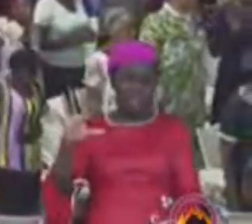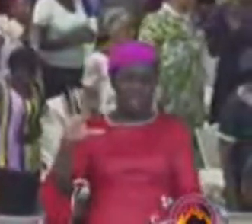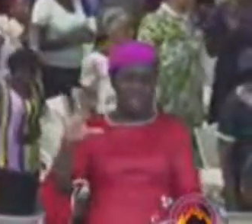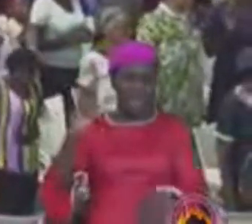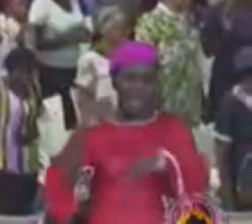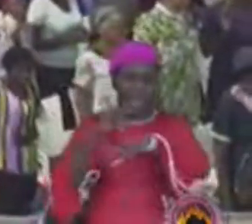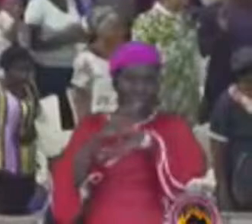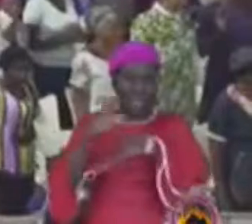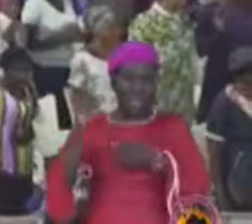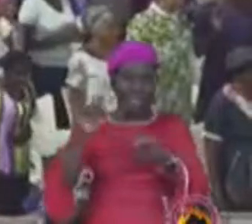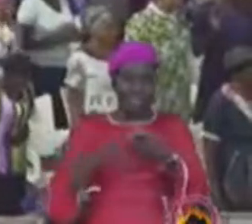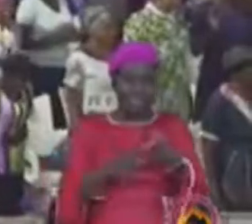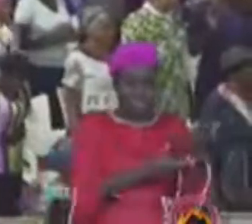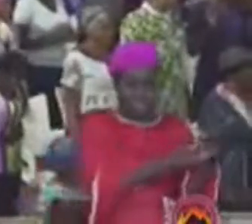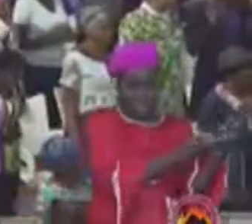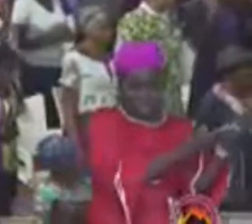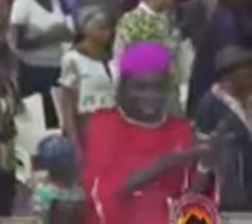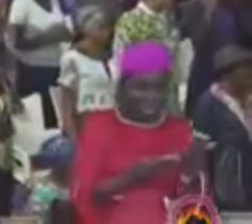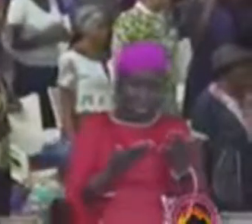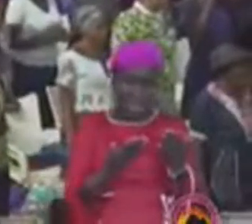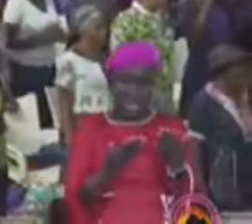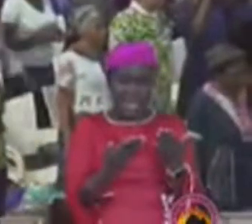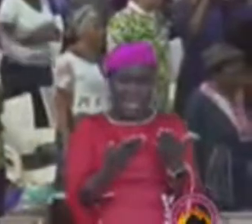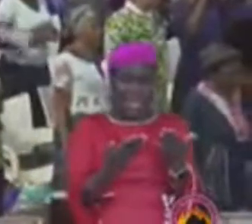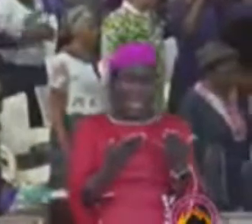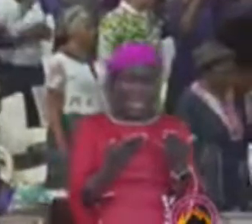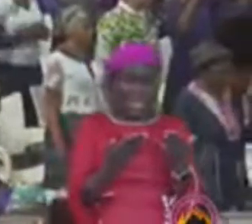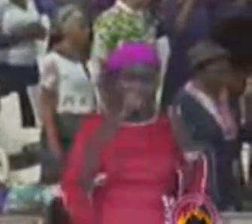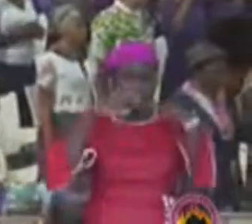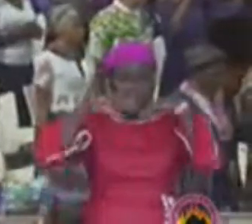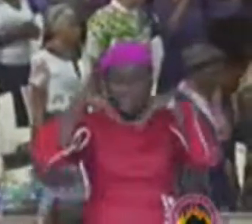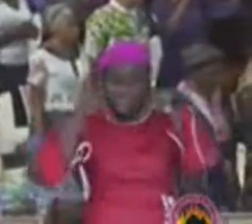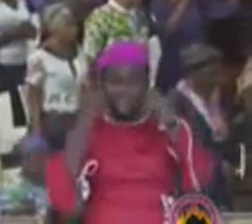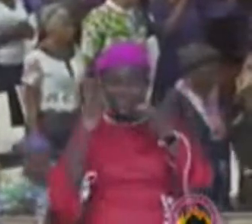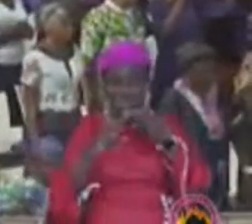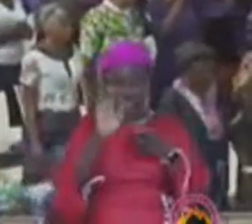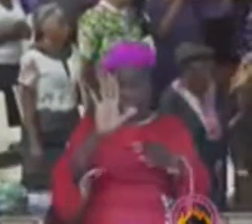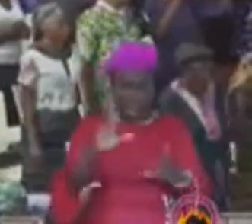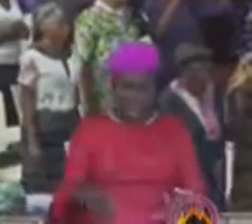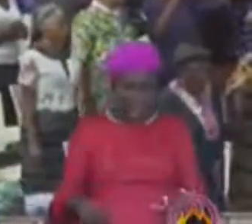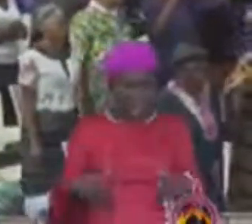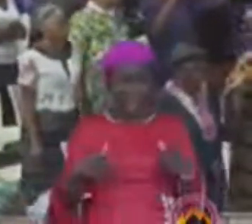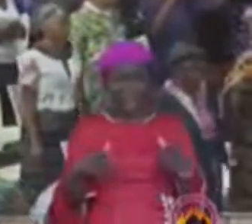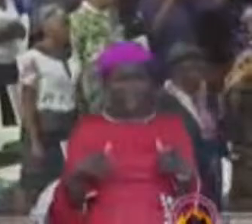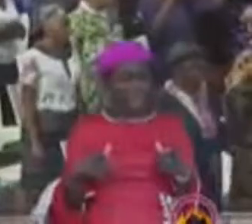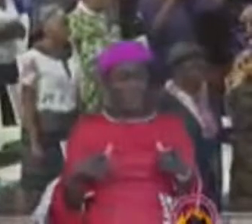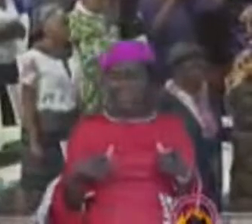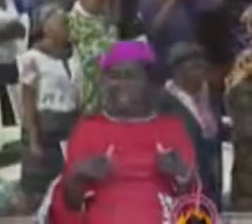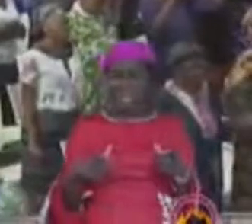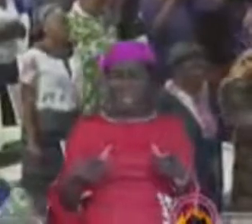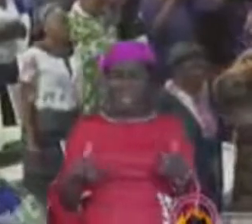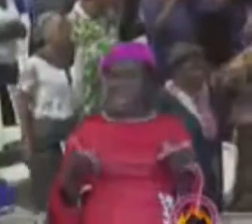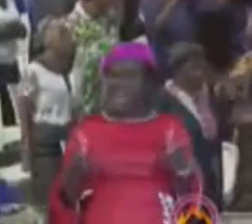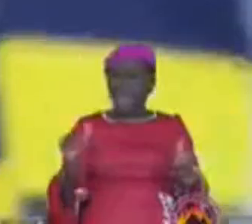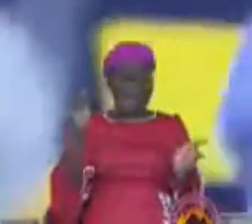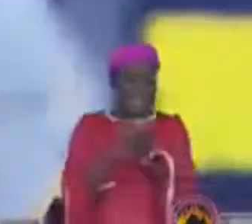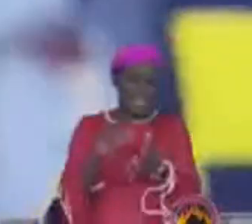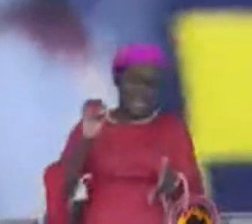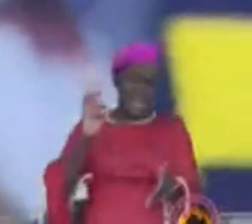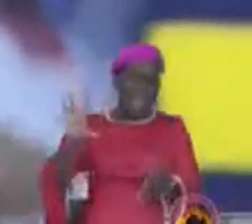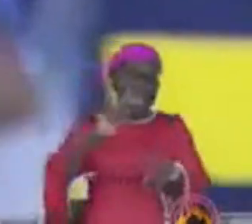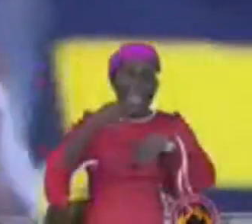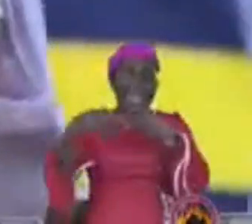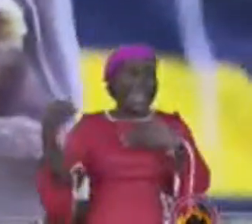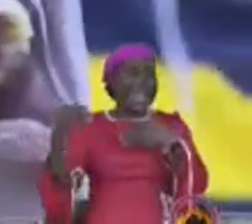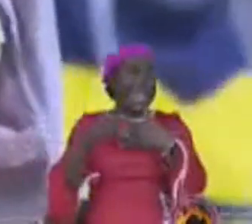assigned to attract insult into your life. Let that arrow backfire now in the